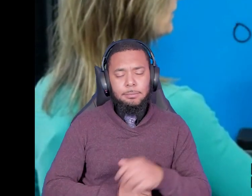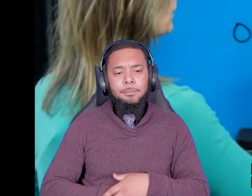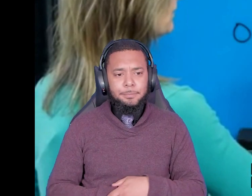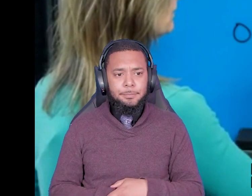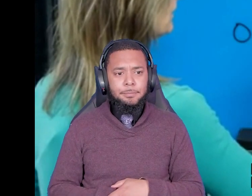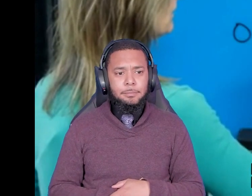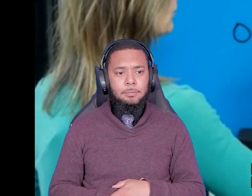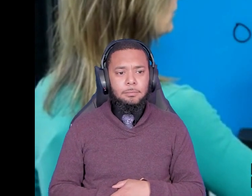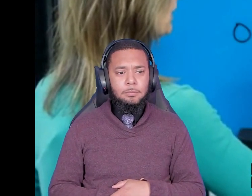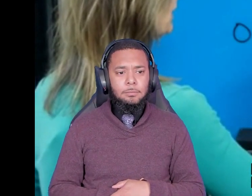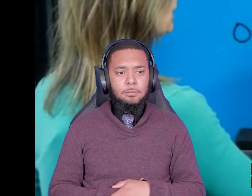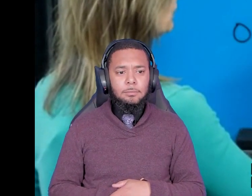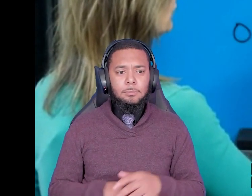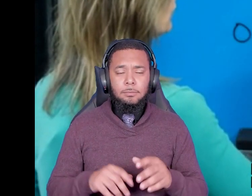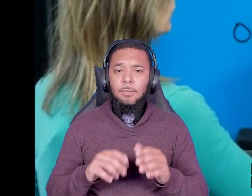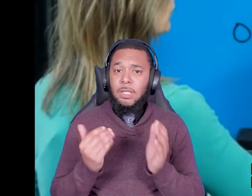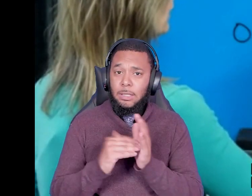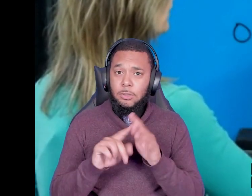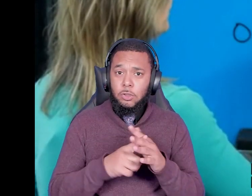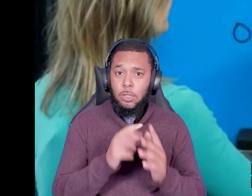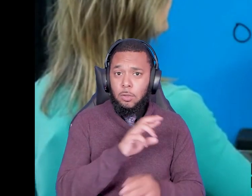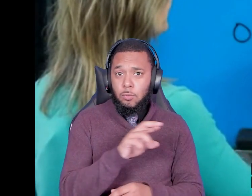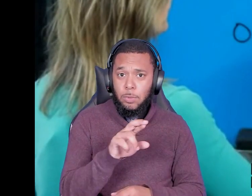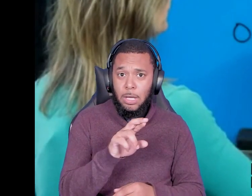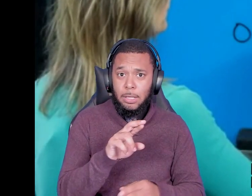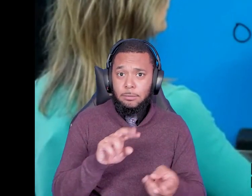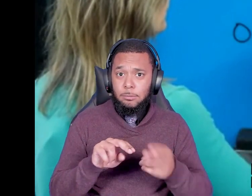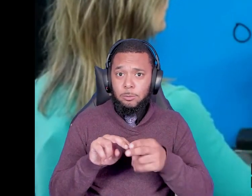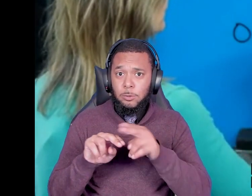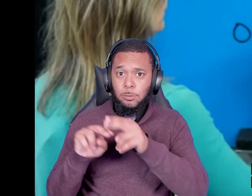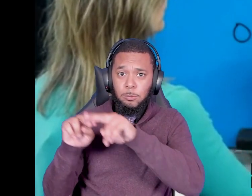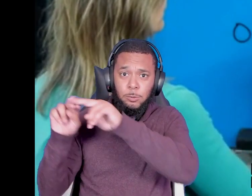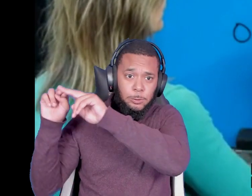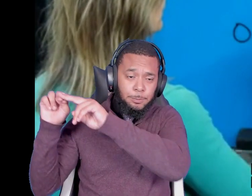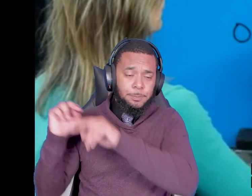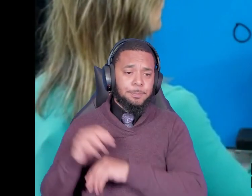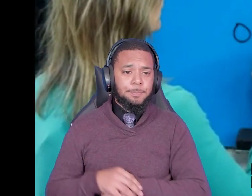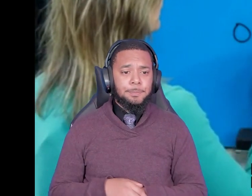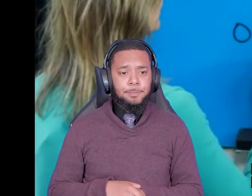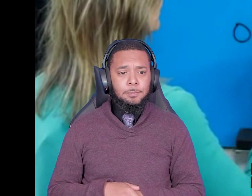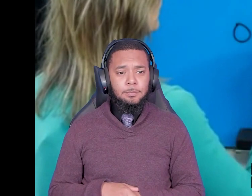would start at the right and just go up.